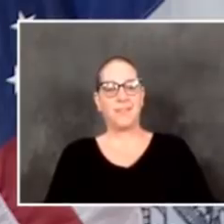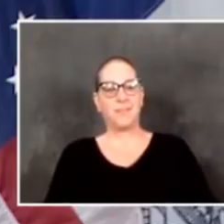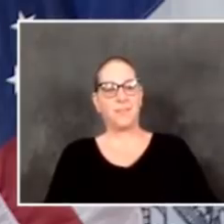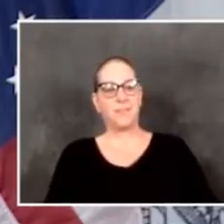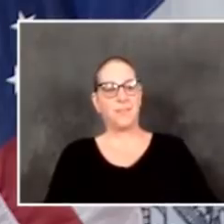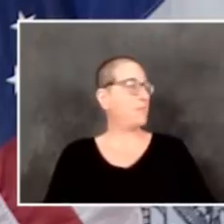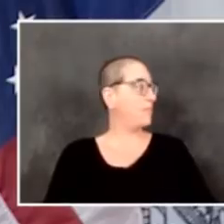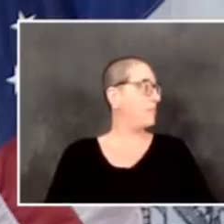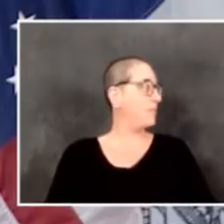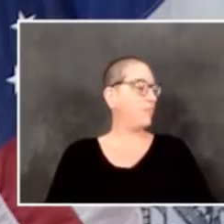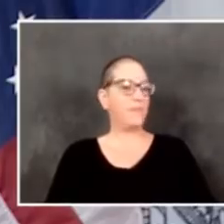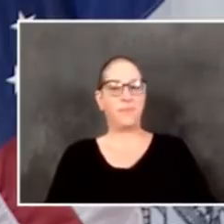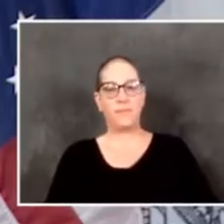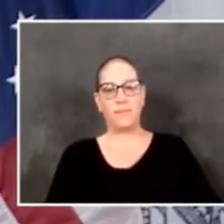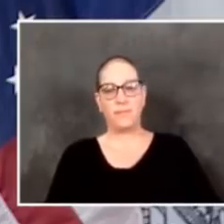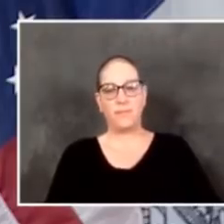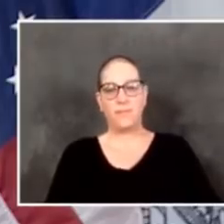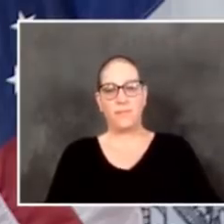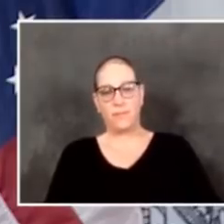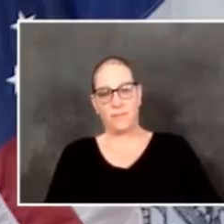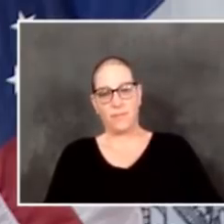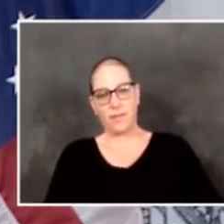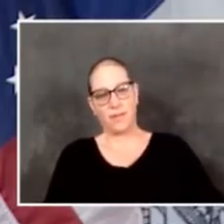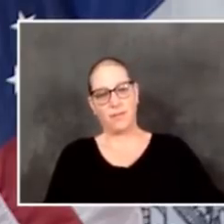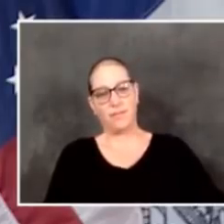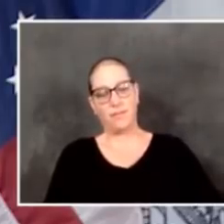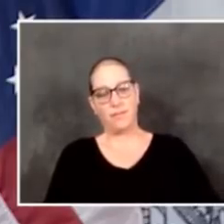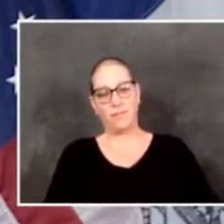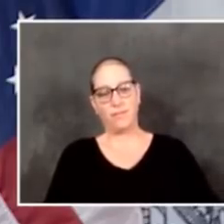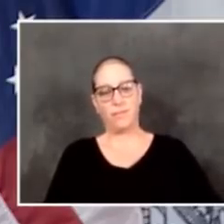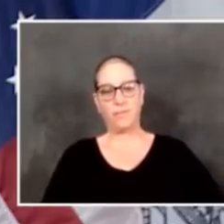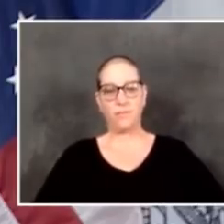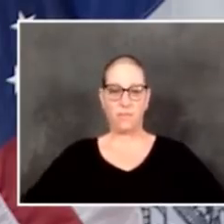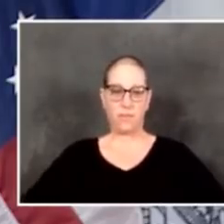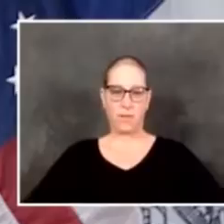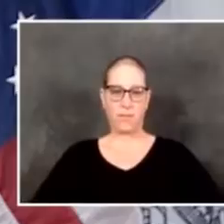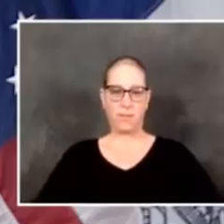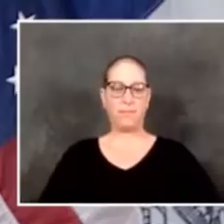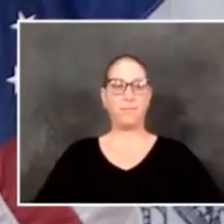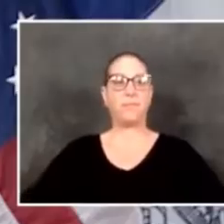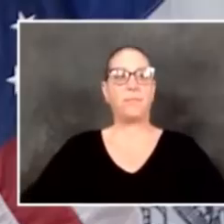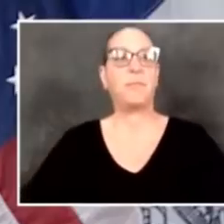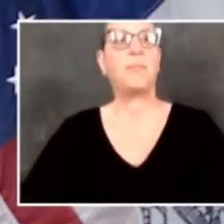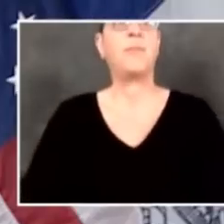de protección necesario para pasar esta semana.